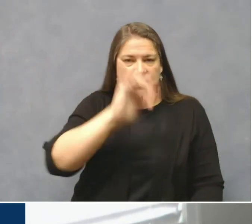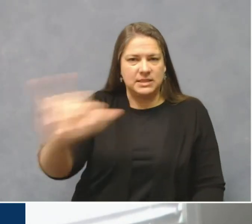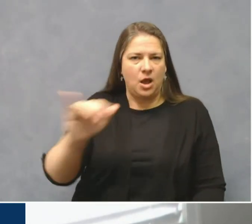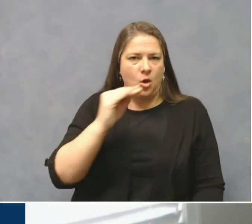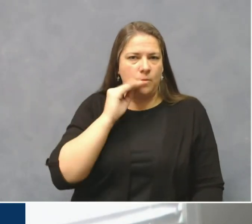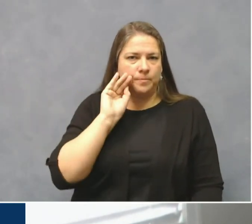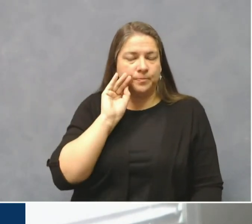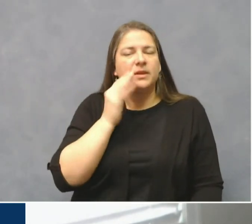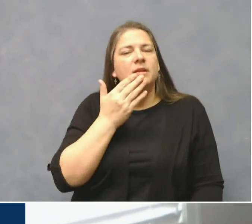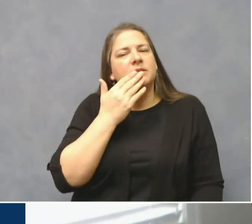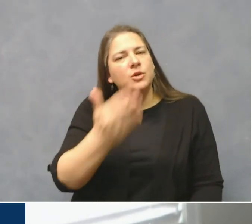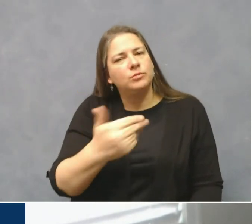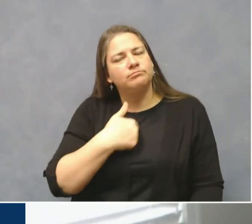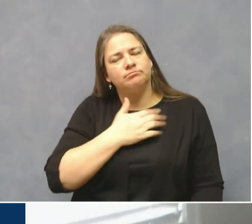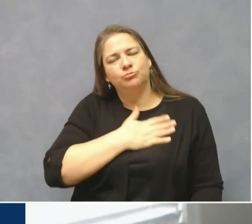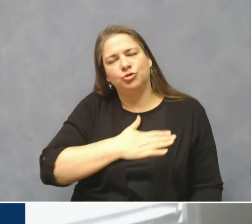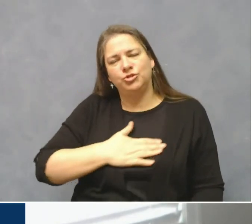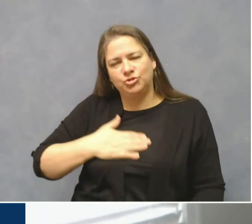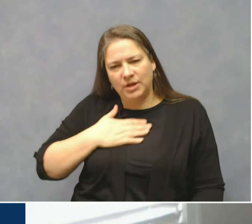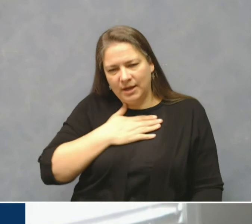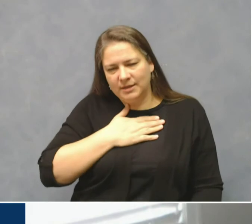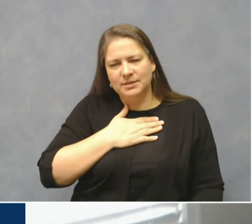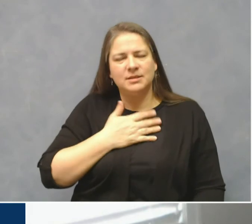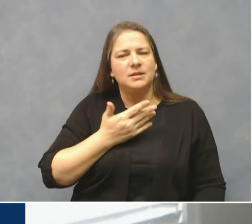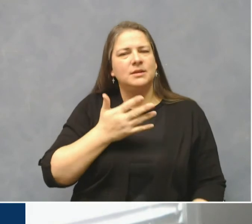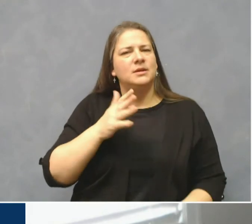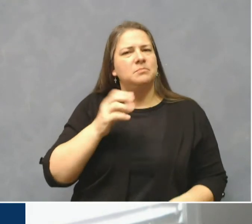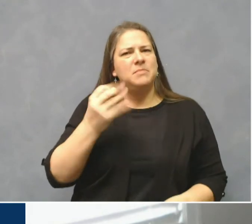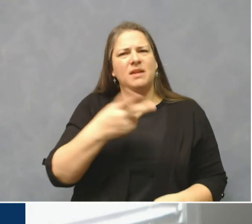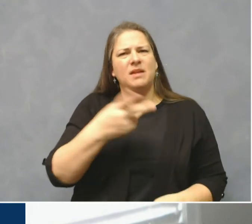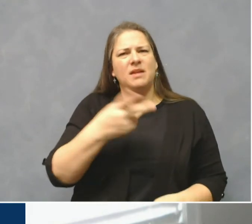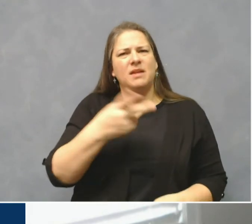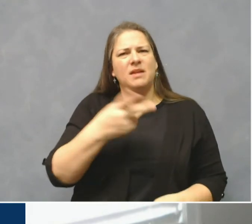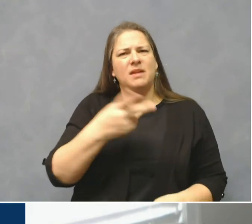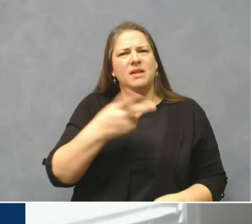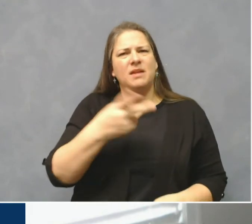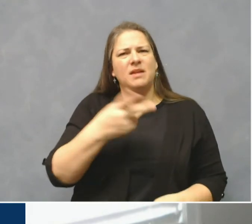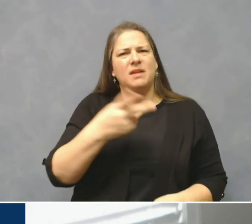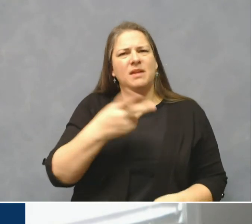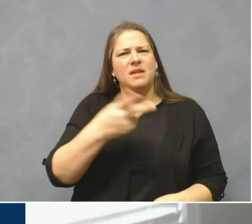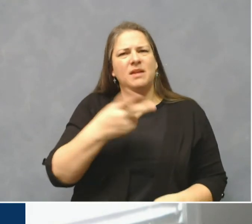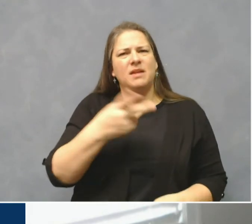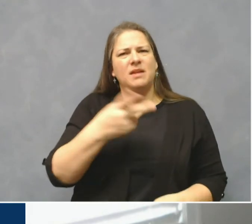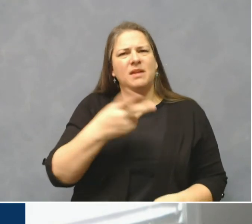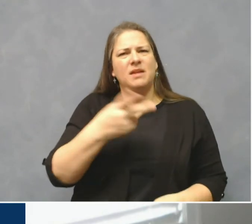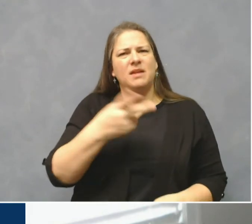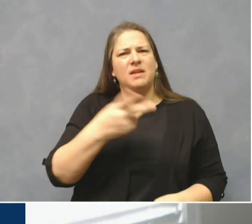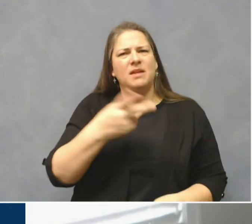much. I appreciate all the hard work many of you have done. I appreciate the sacrifice